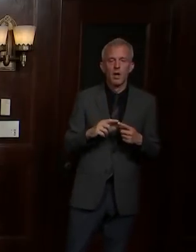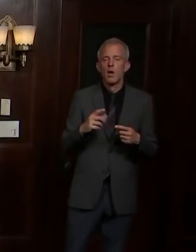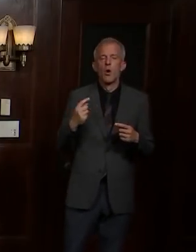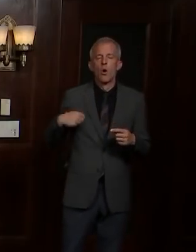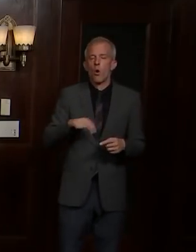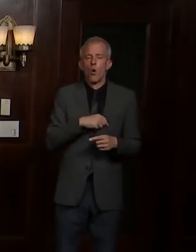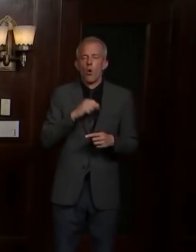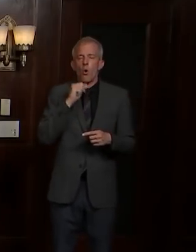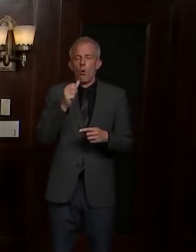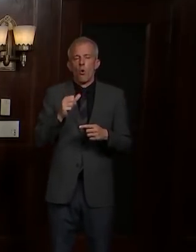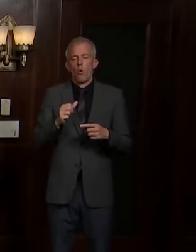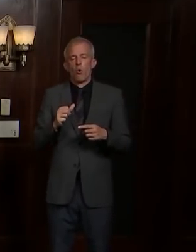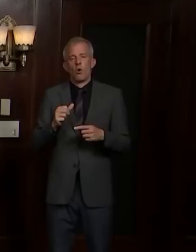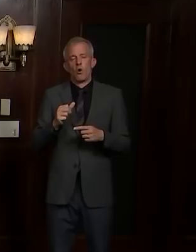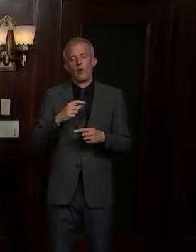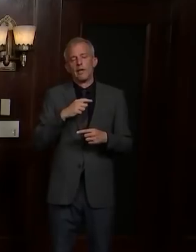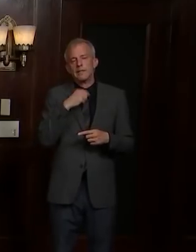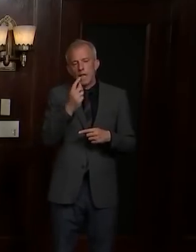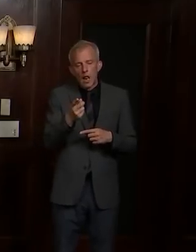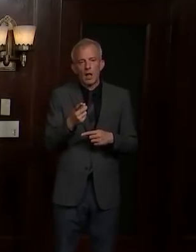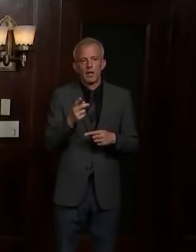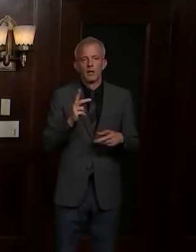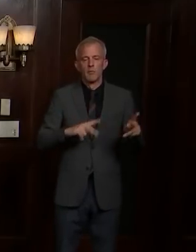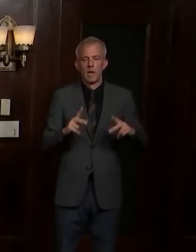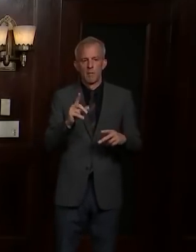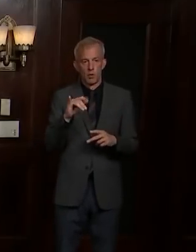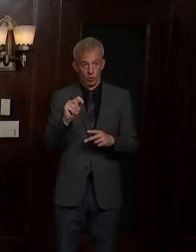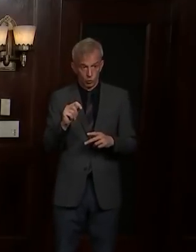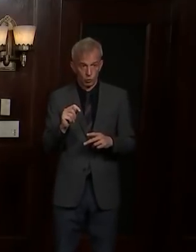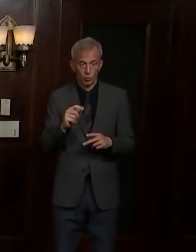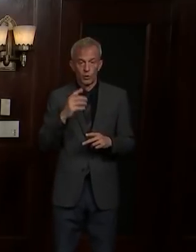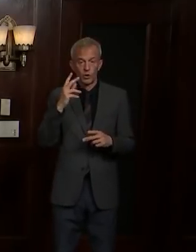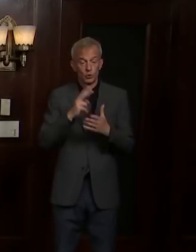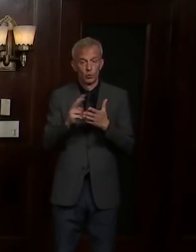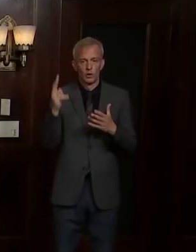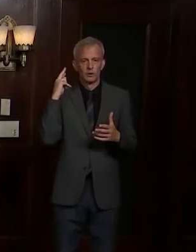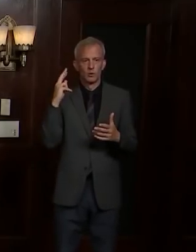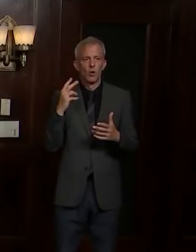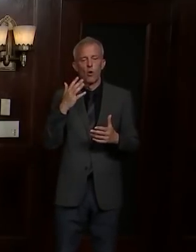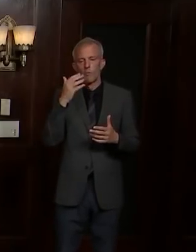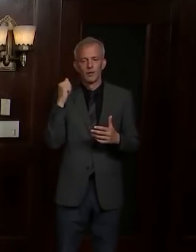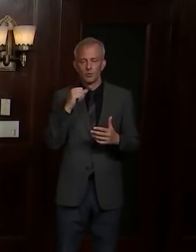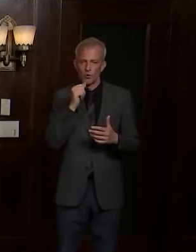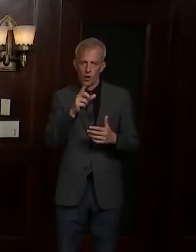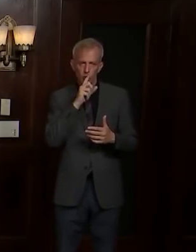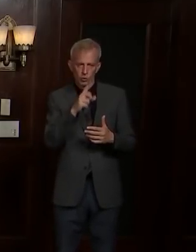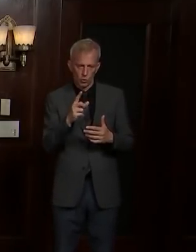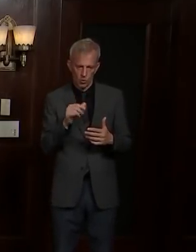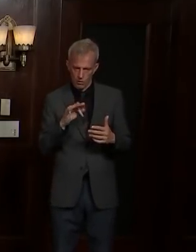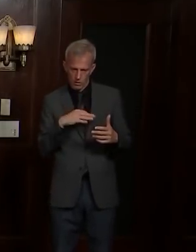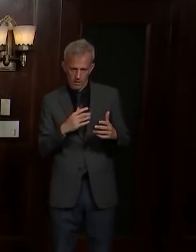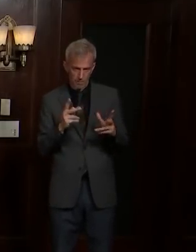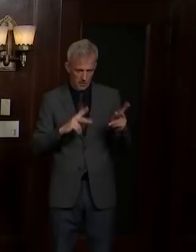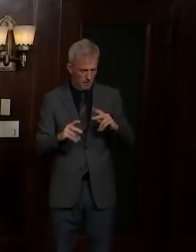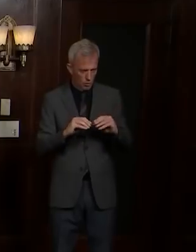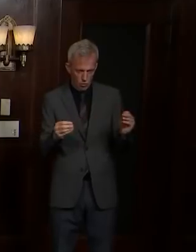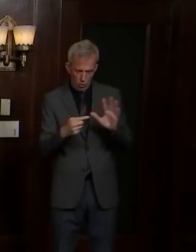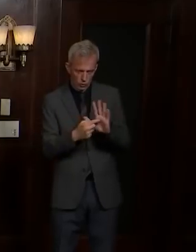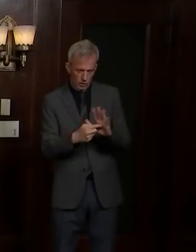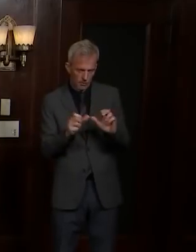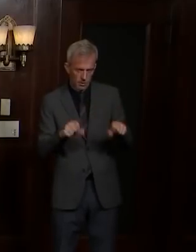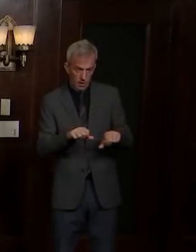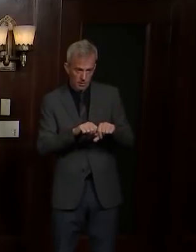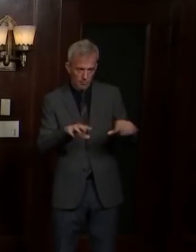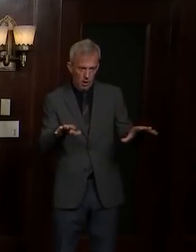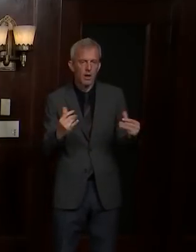by asymptomatic people. So when we told sick people to stay home, it really was our way of limiting contact. But if there is